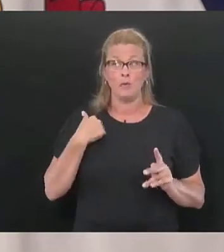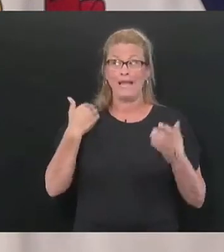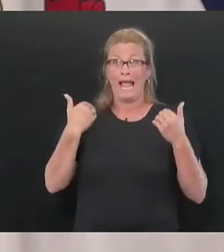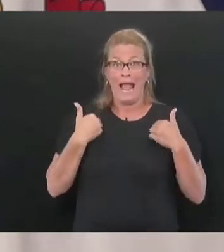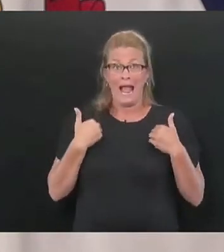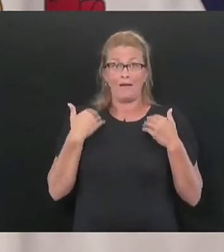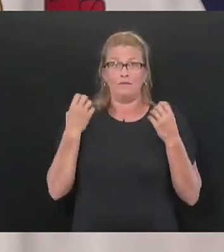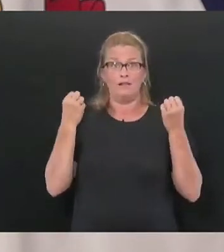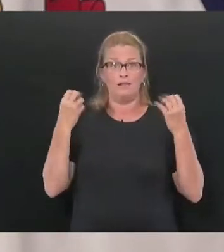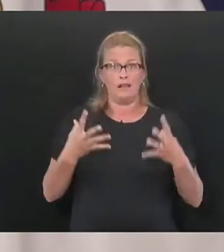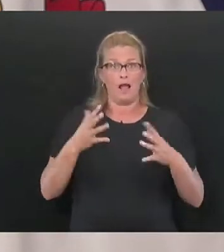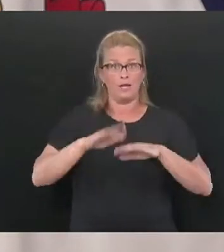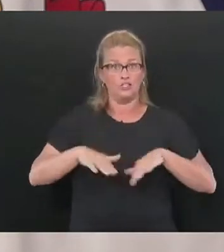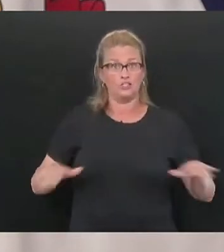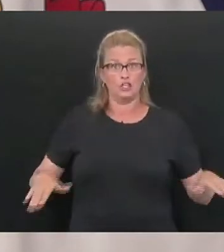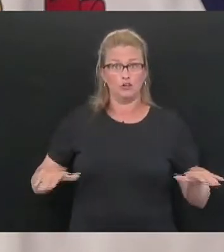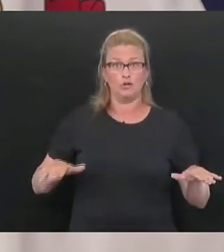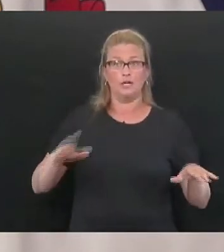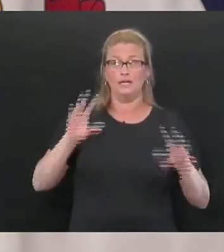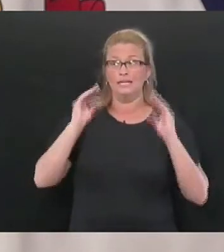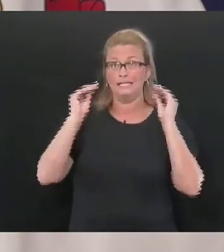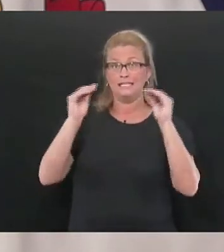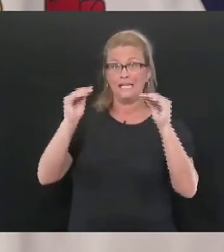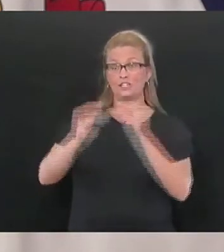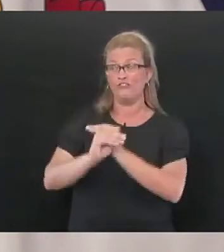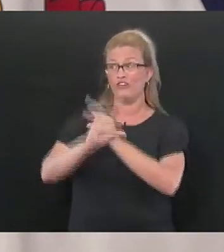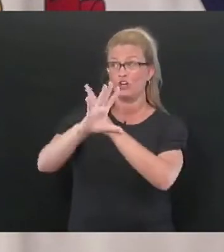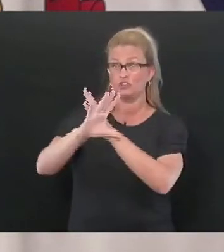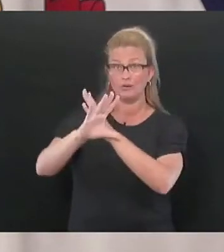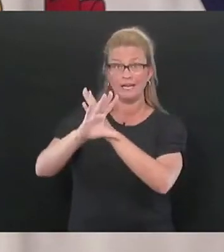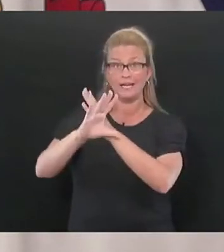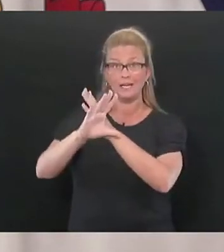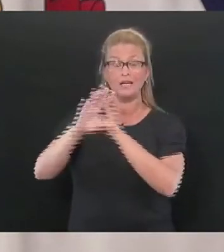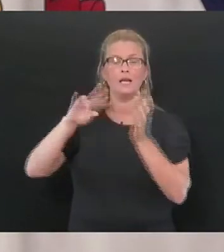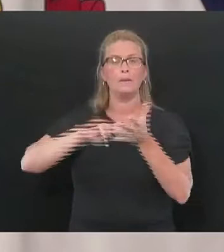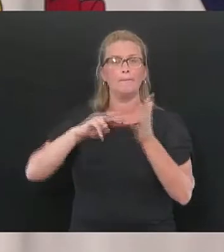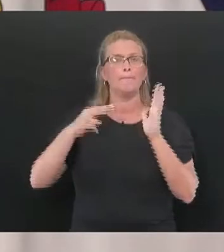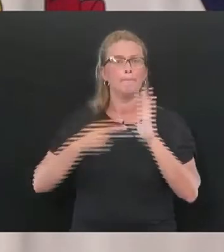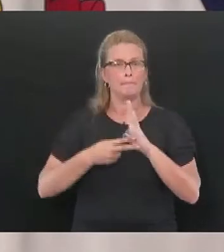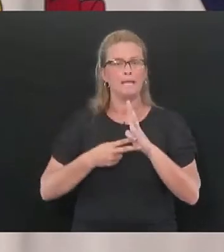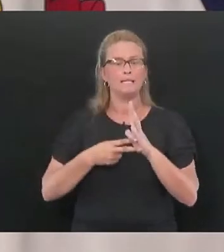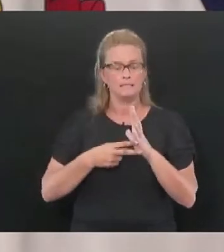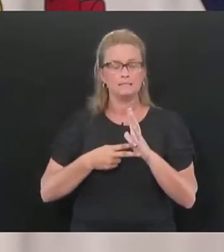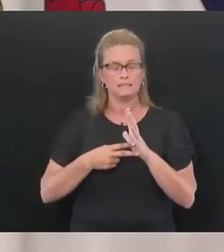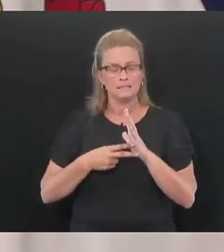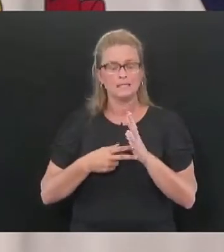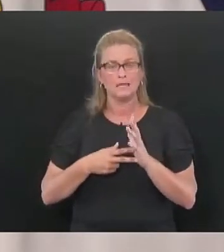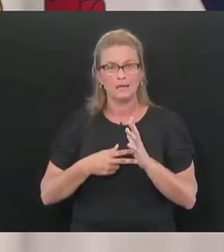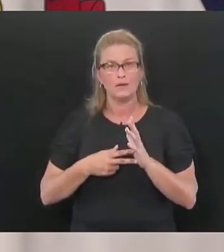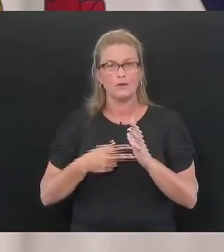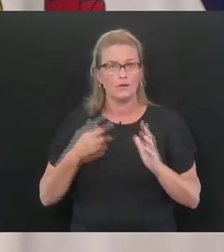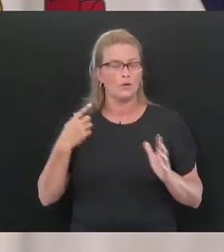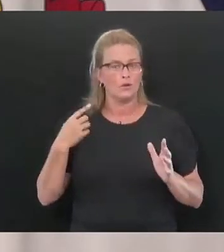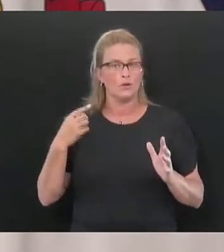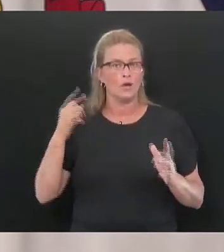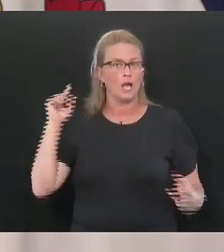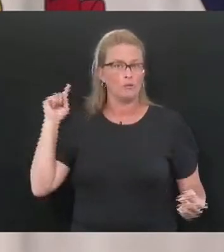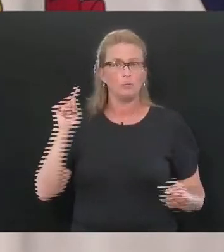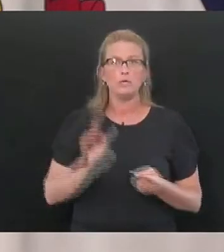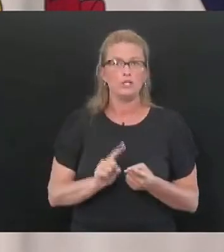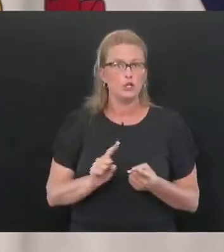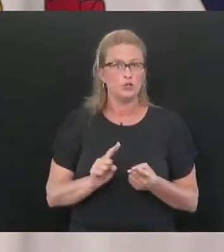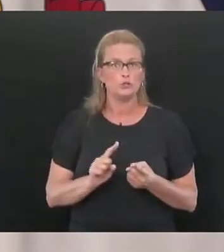kids we're virtually teaching as well and everything, it will surely make the